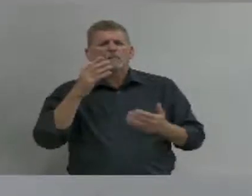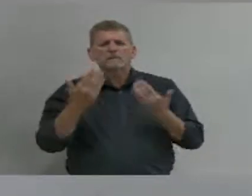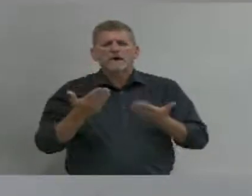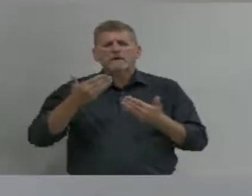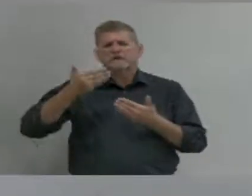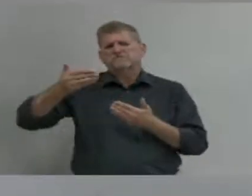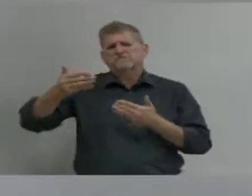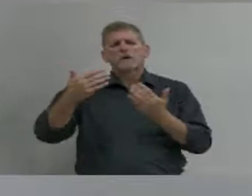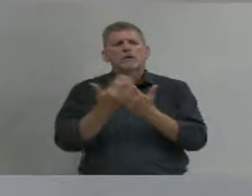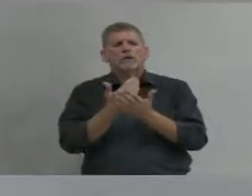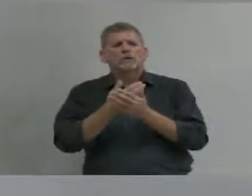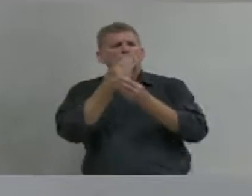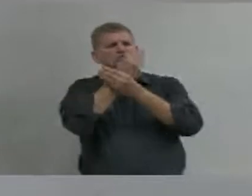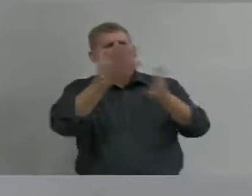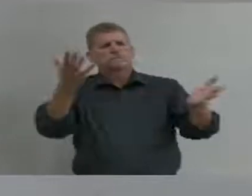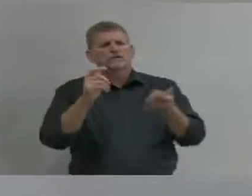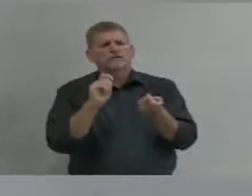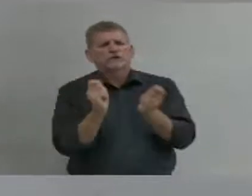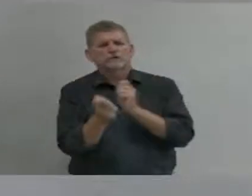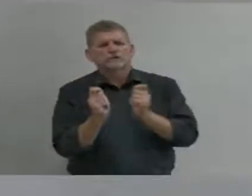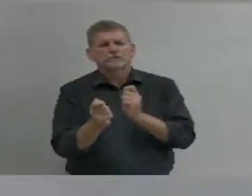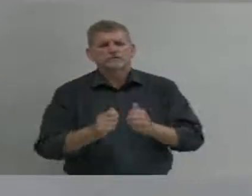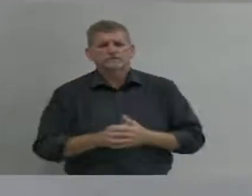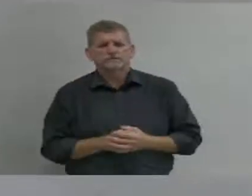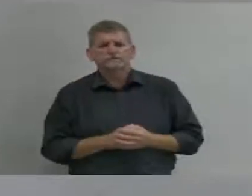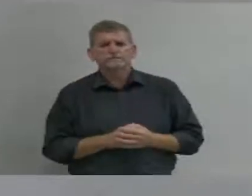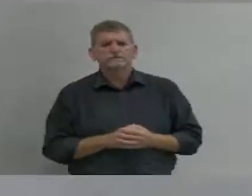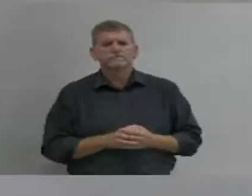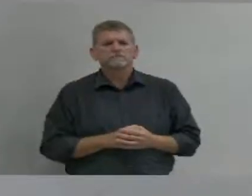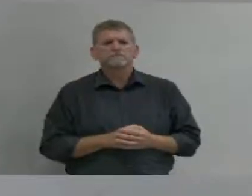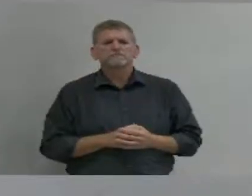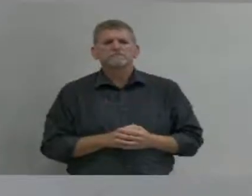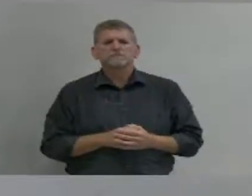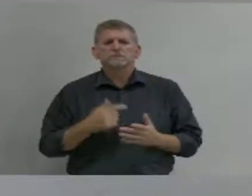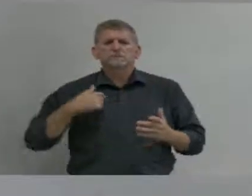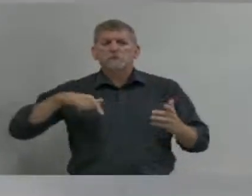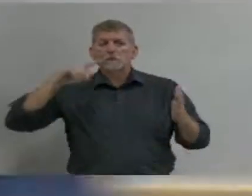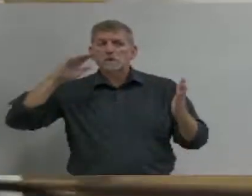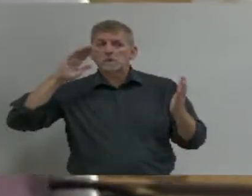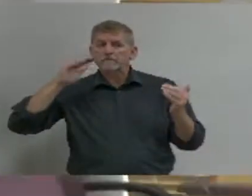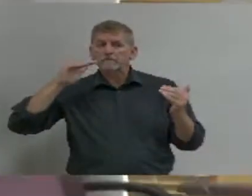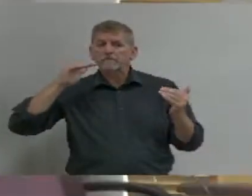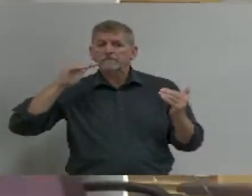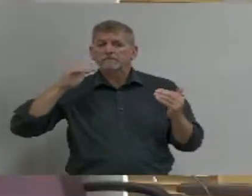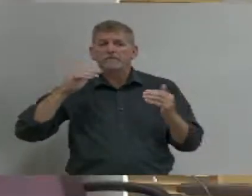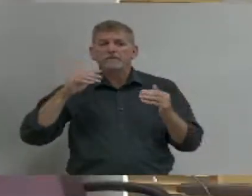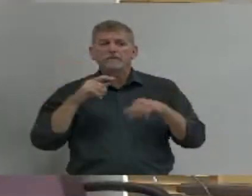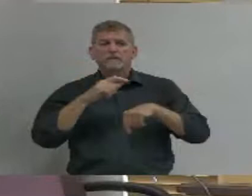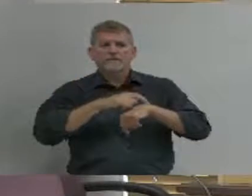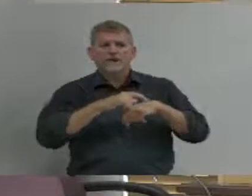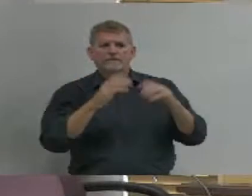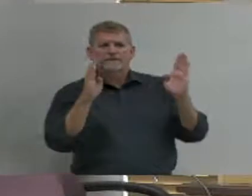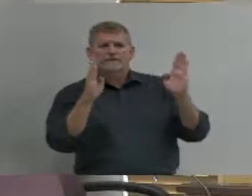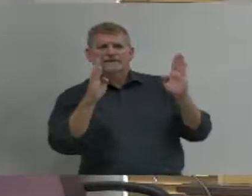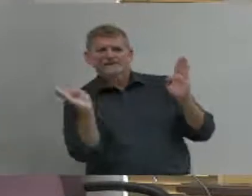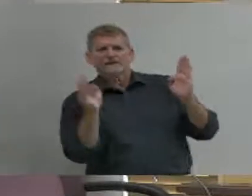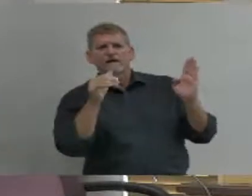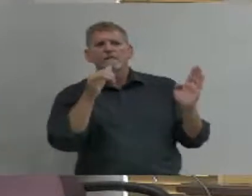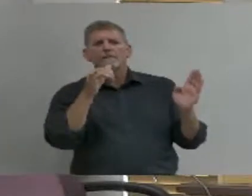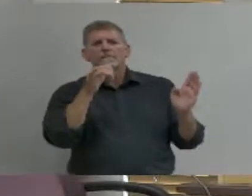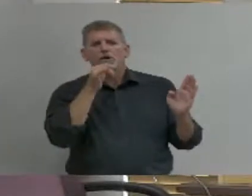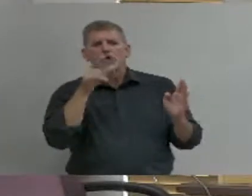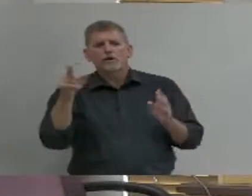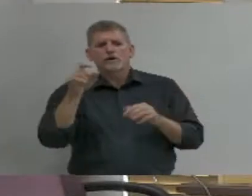near future we can get to at least the 1 o'clock a.m. for some of our local bars that serve the people that work 3 to 11, getting off